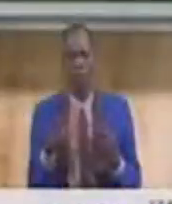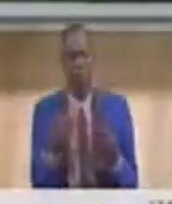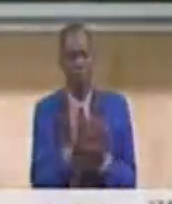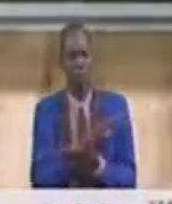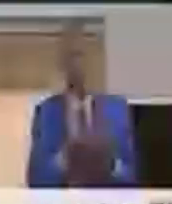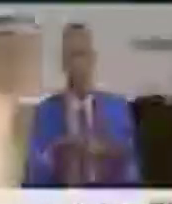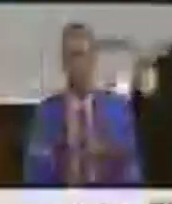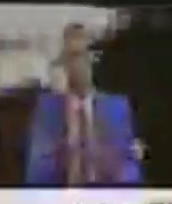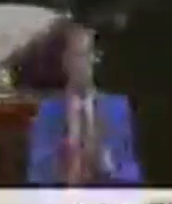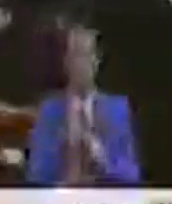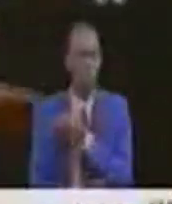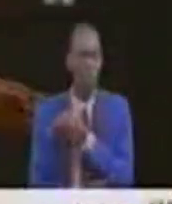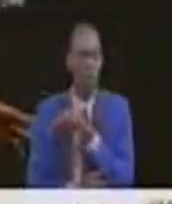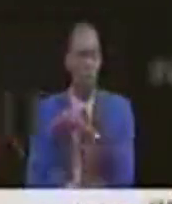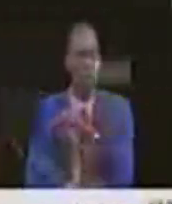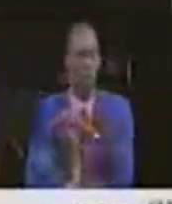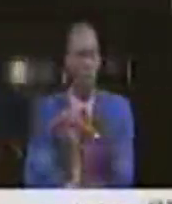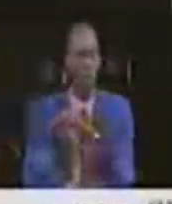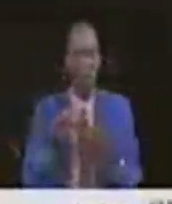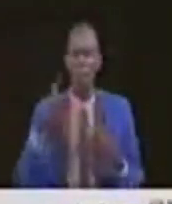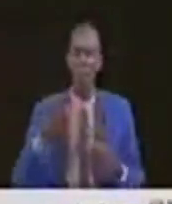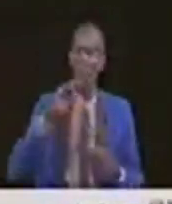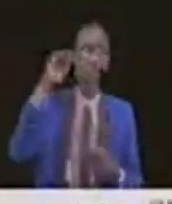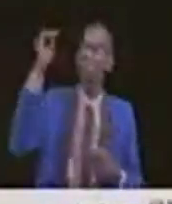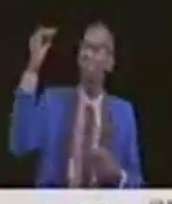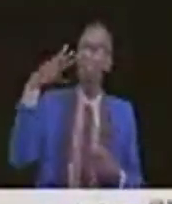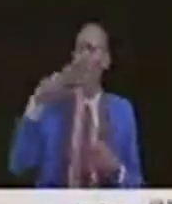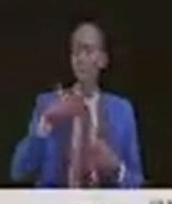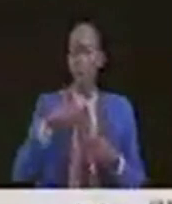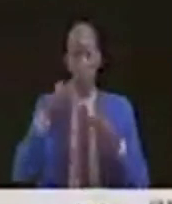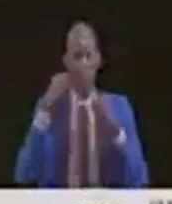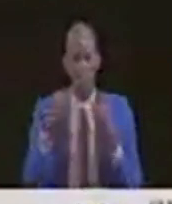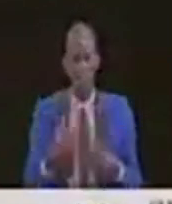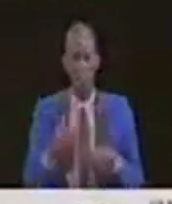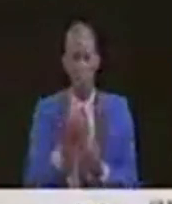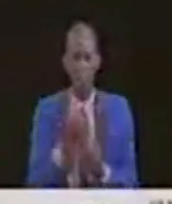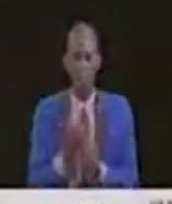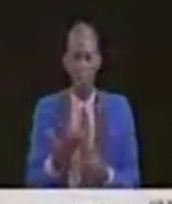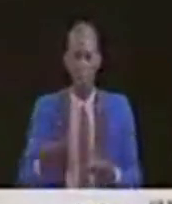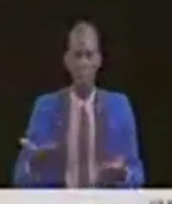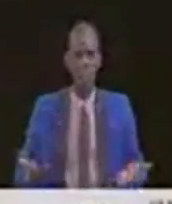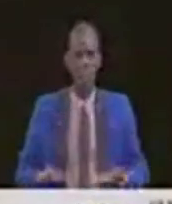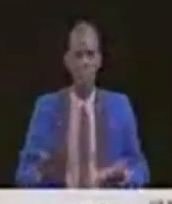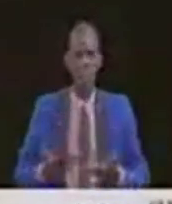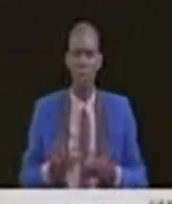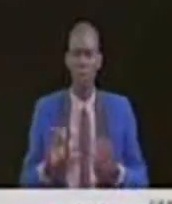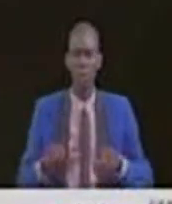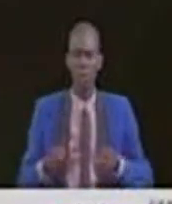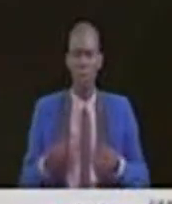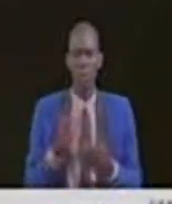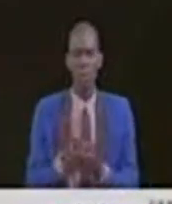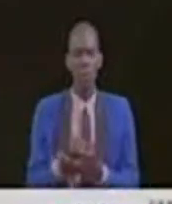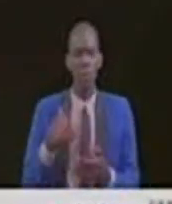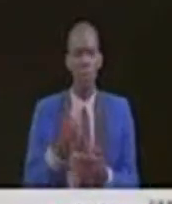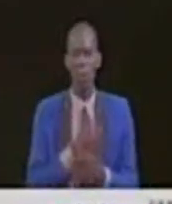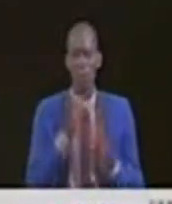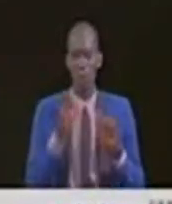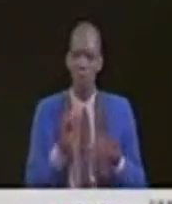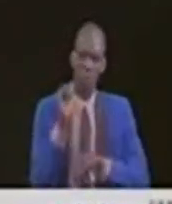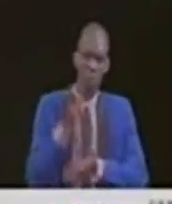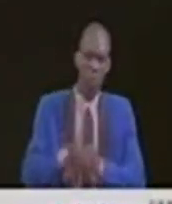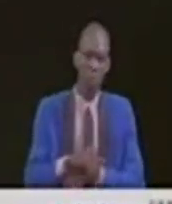and the power made available so that we can overcome. Lord, I pray, new